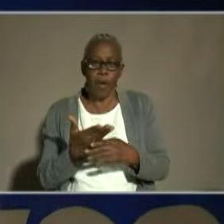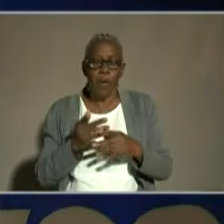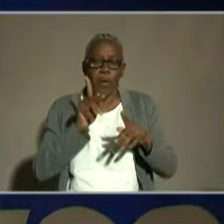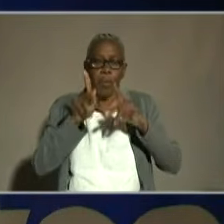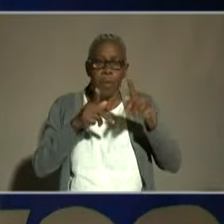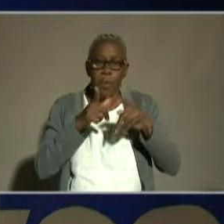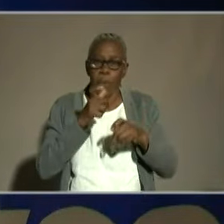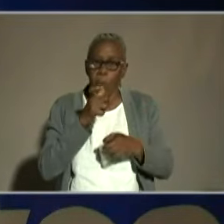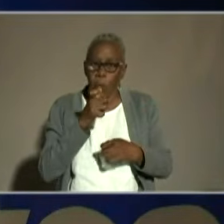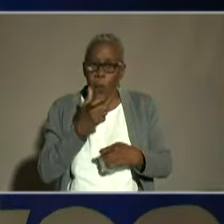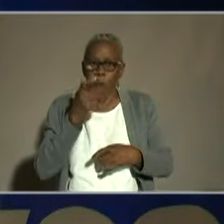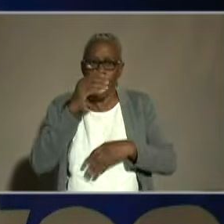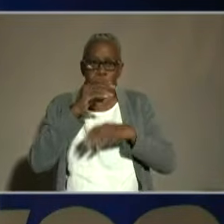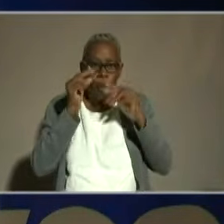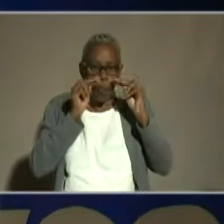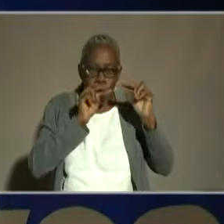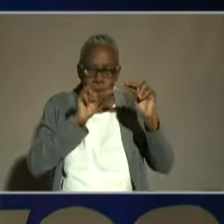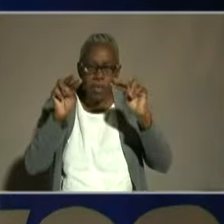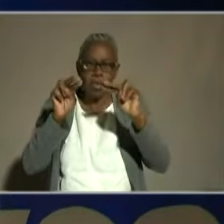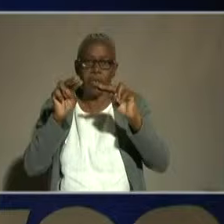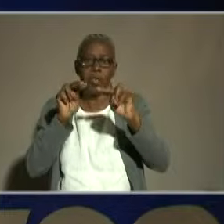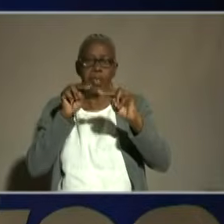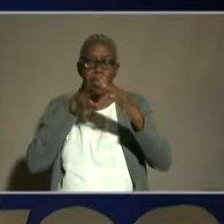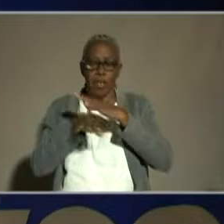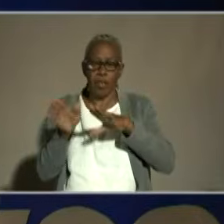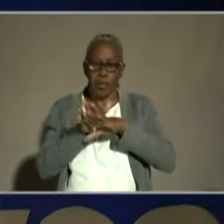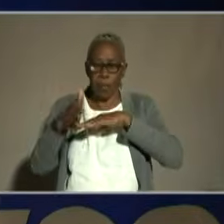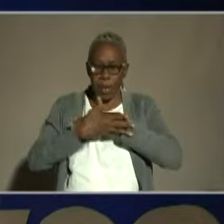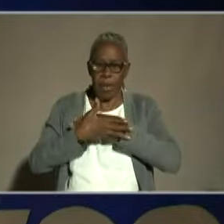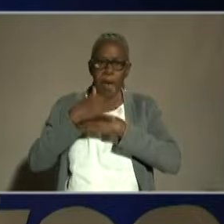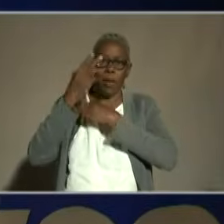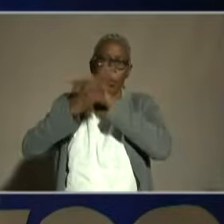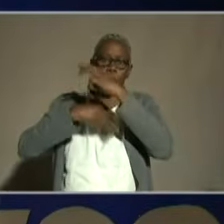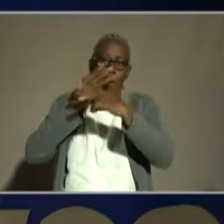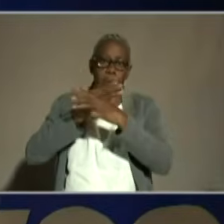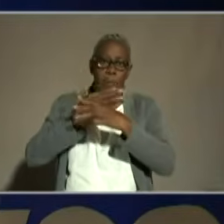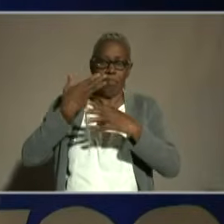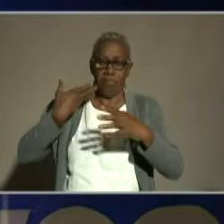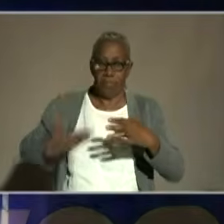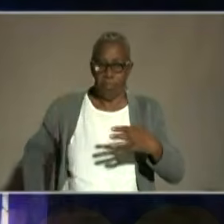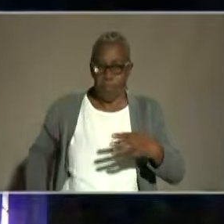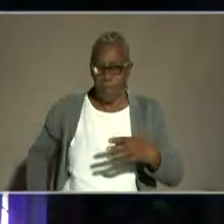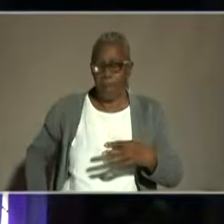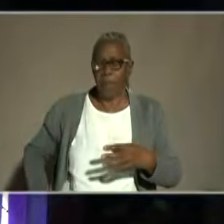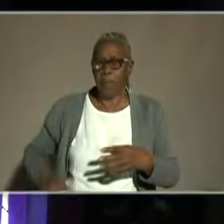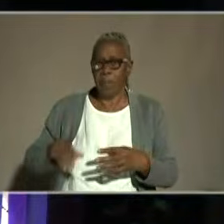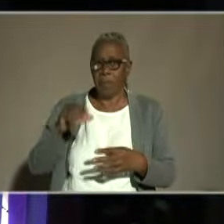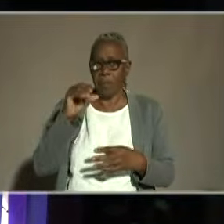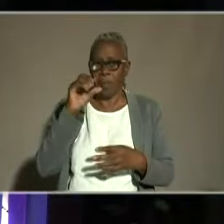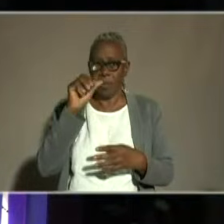listeners all across Jamaica and the diaspora. I am Archibald Gordon. Good night.